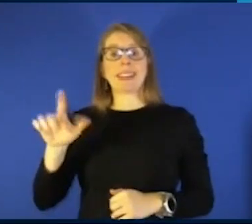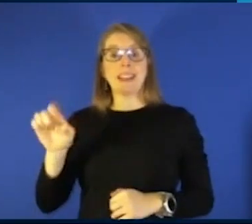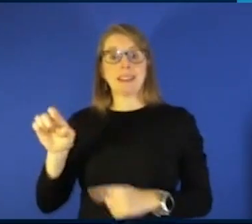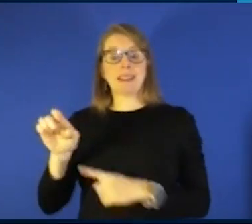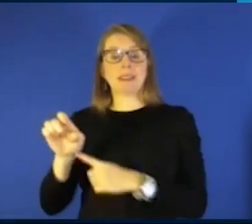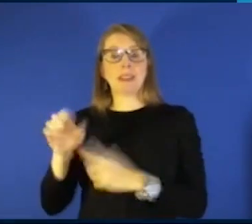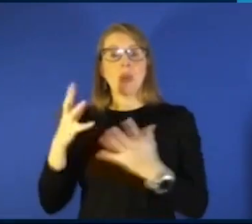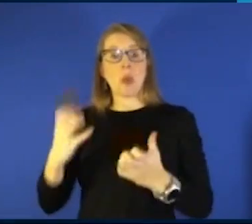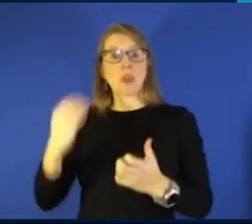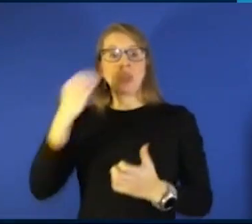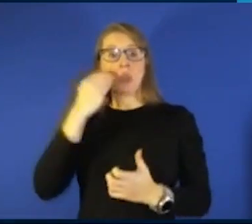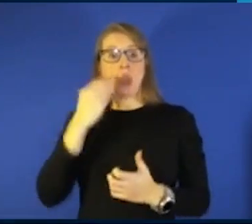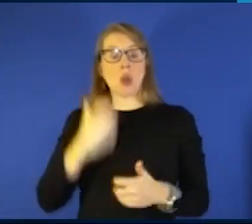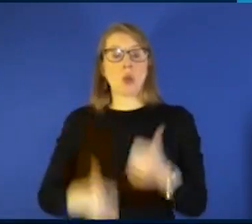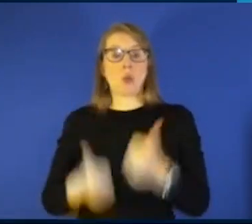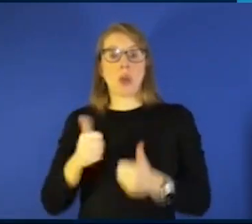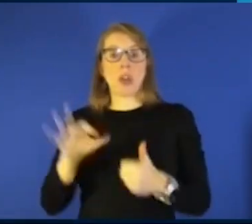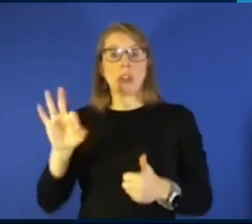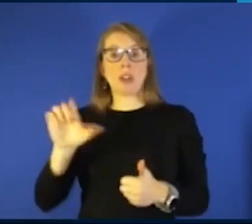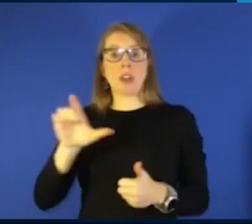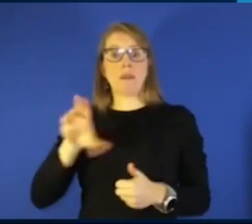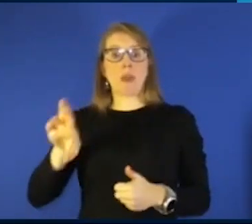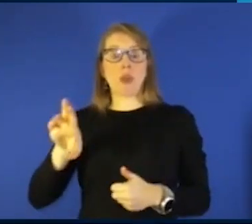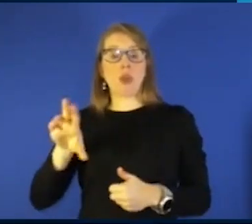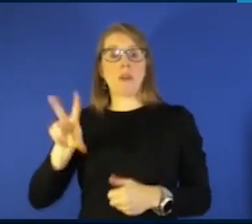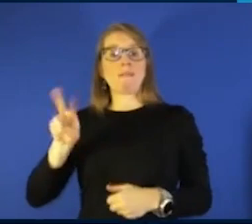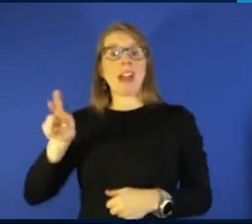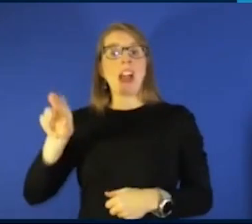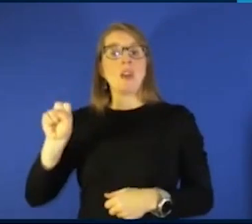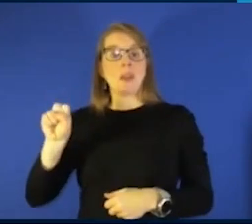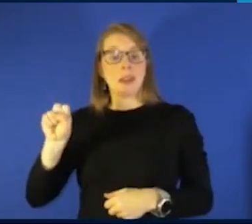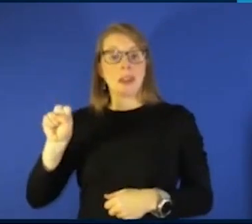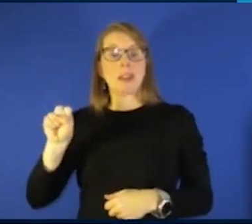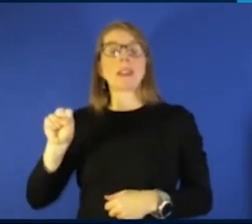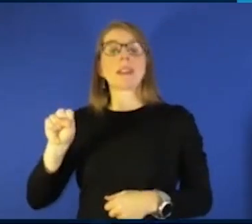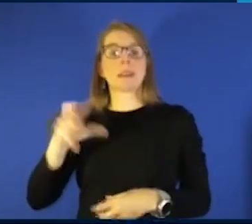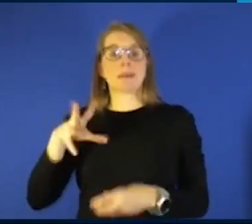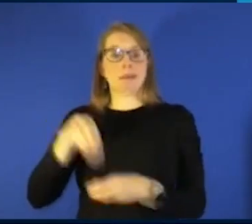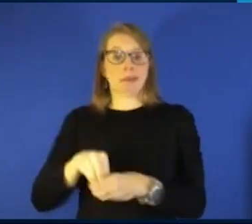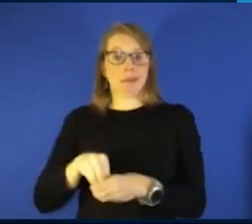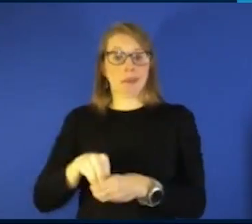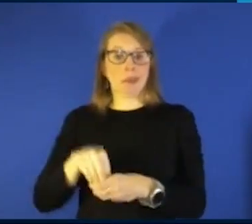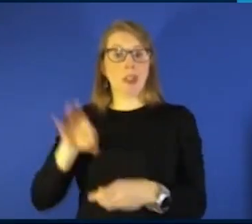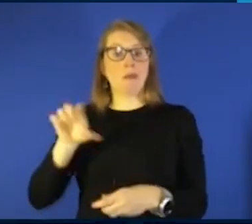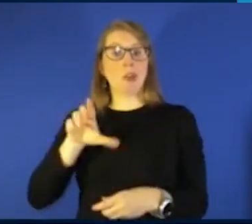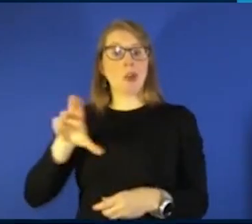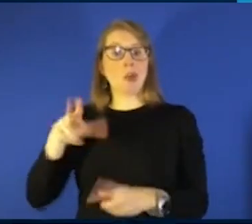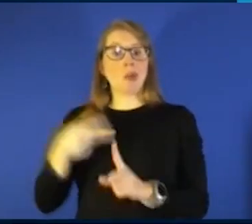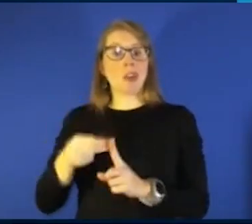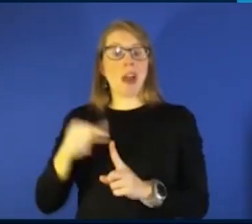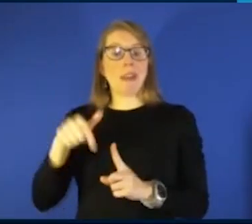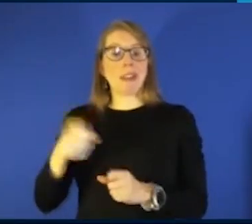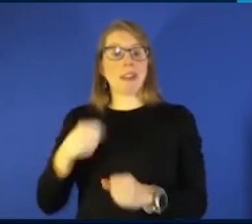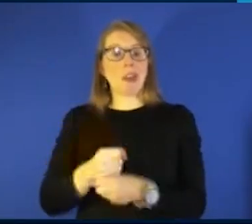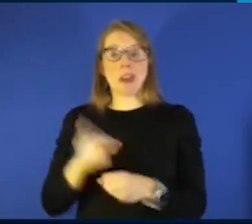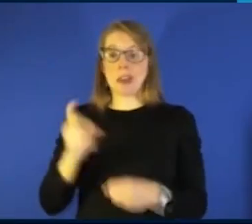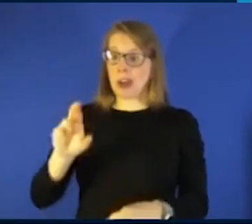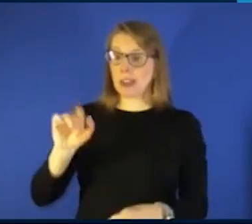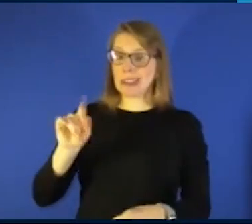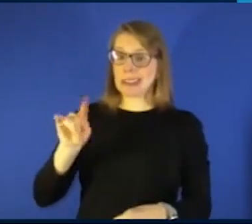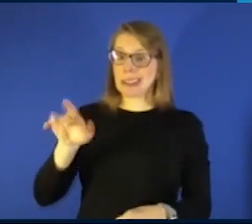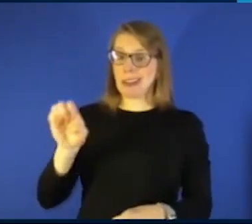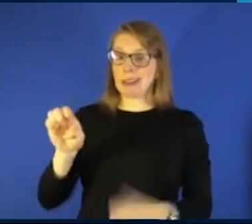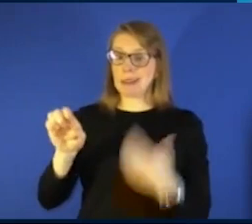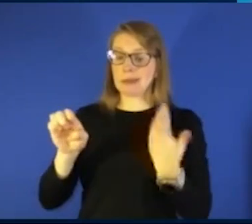to know which flu viruses are covered in the flu shot this year. Yeah. Dr. Steele, we haven't heard from you in a while, but